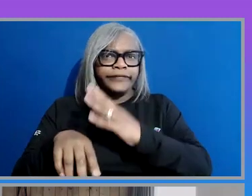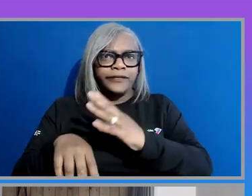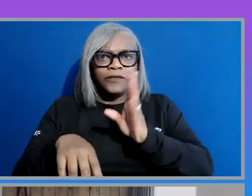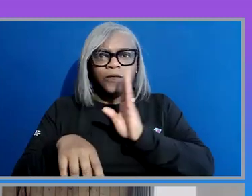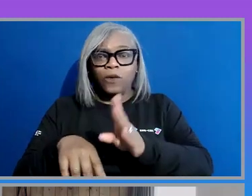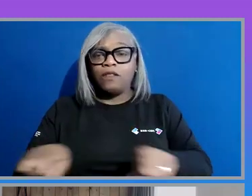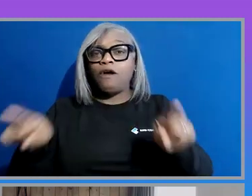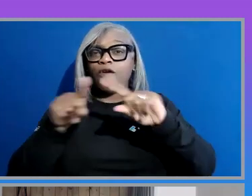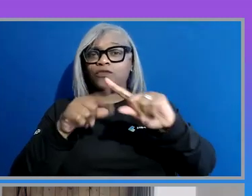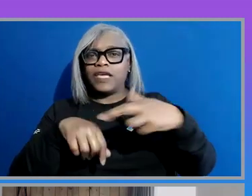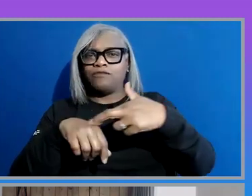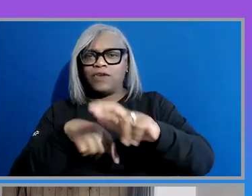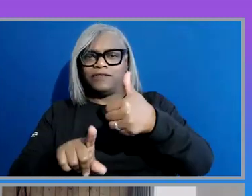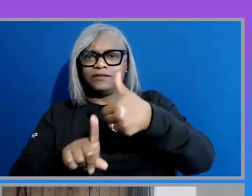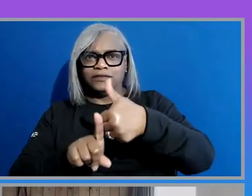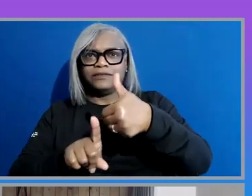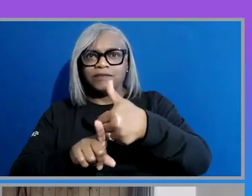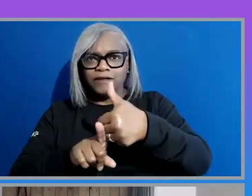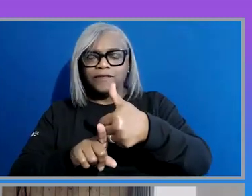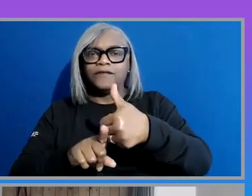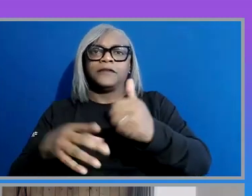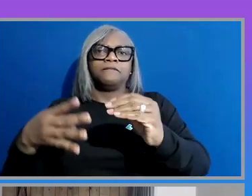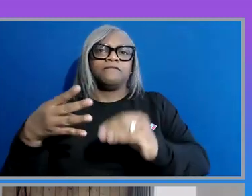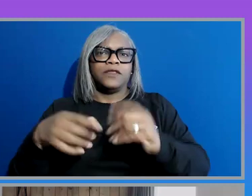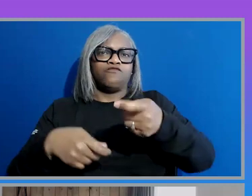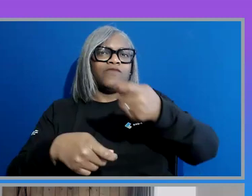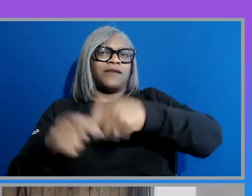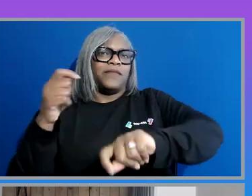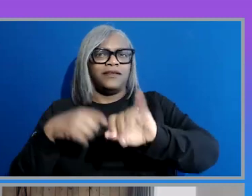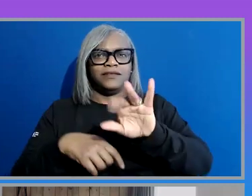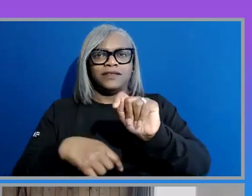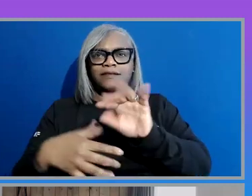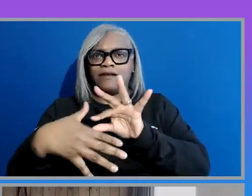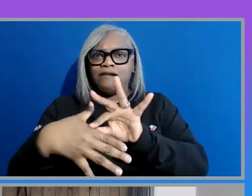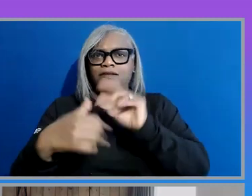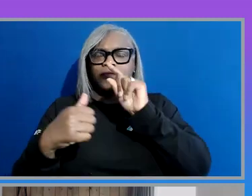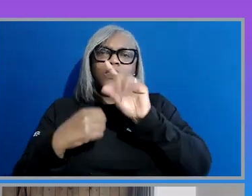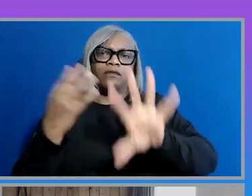itself. And again, it will replace the text content with its calculated total value.